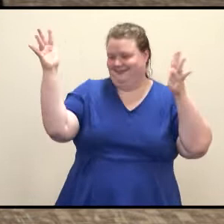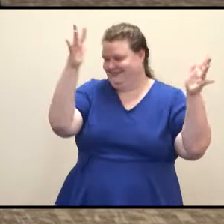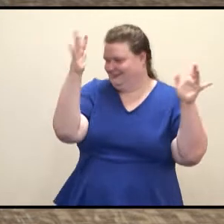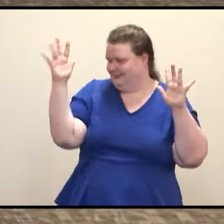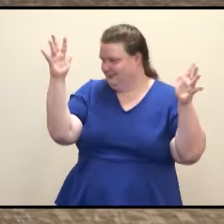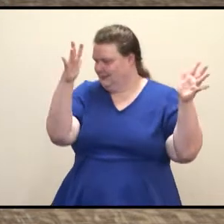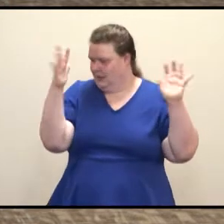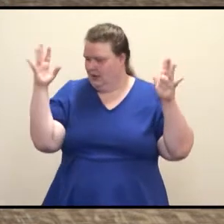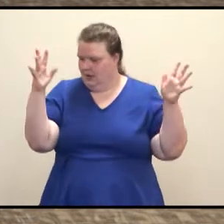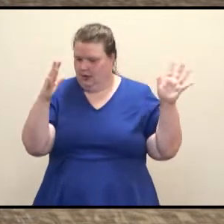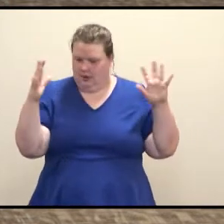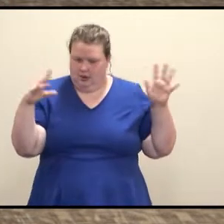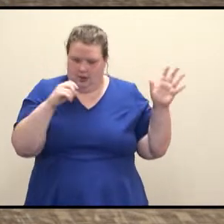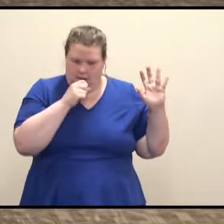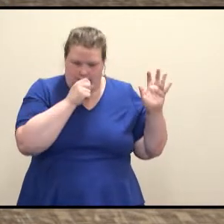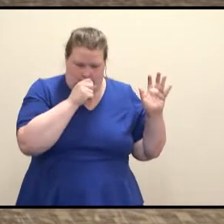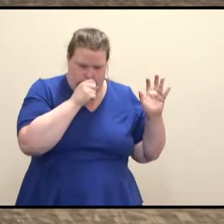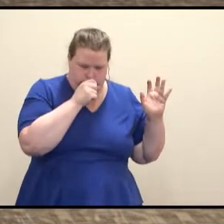Congratulations.